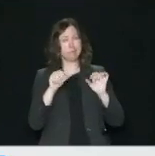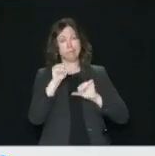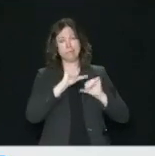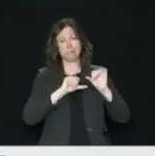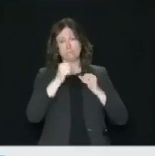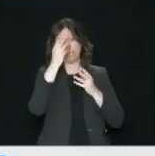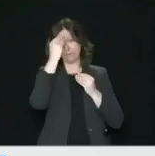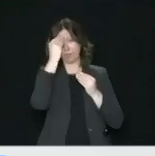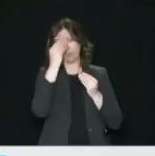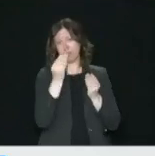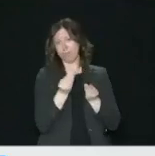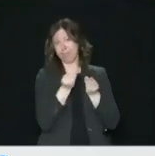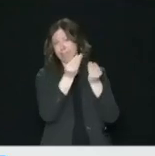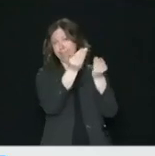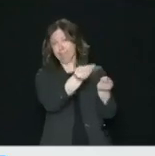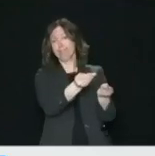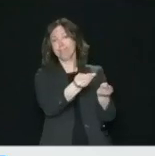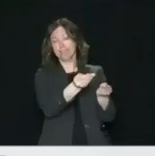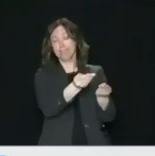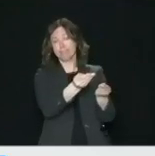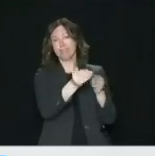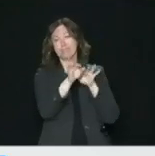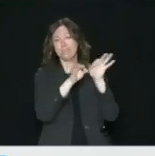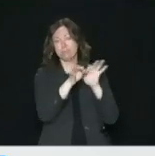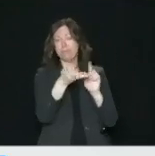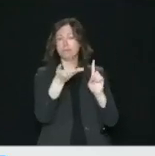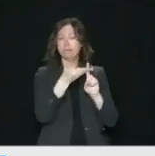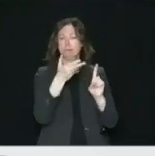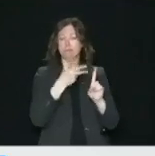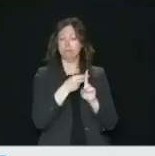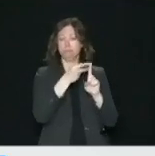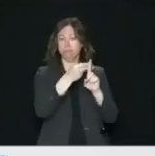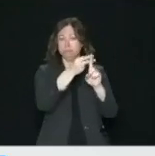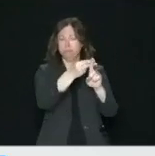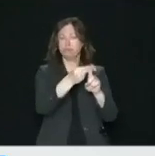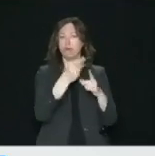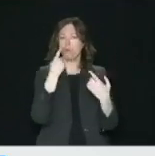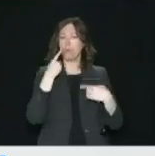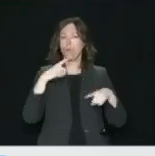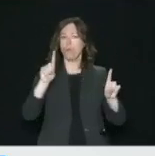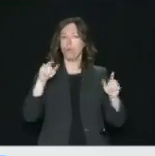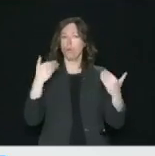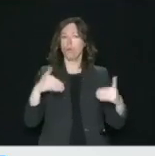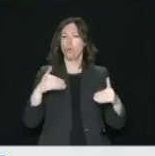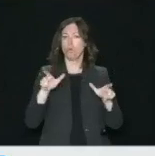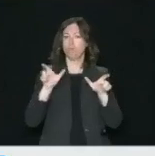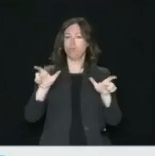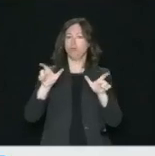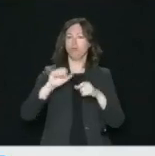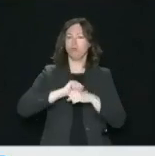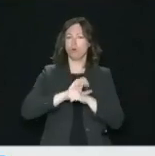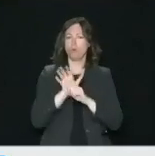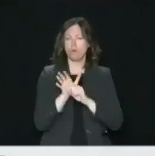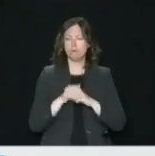of the mixed doses of vaccines, and also